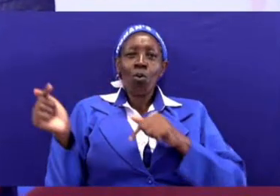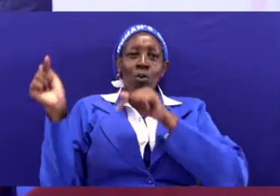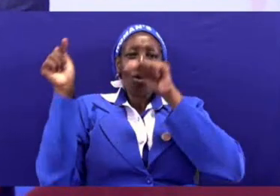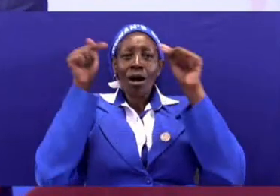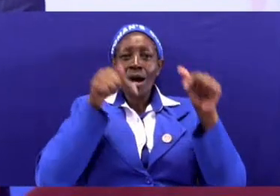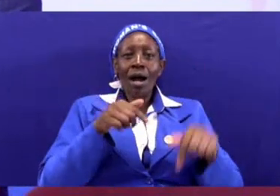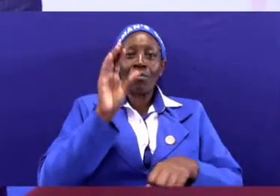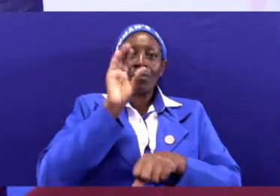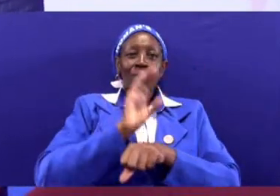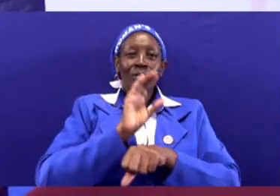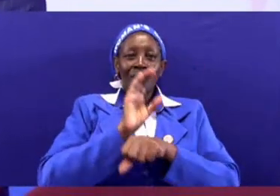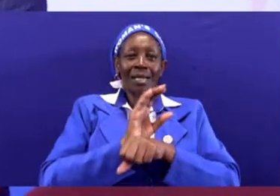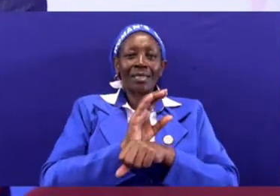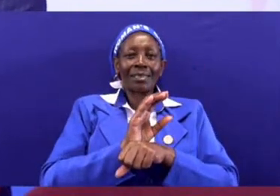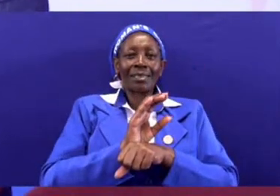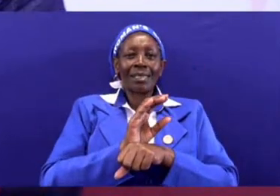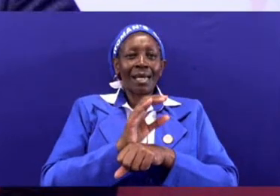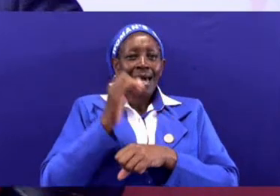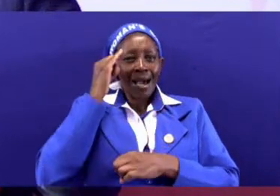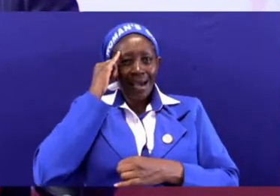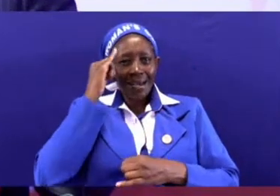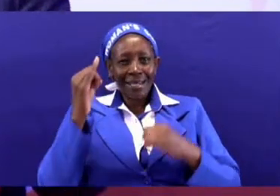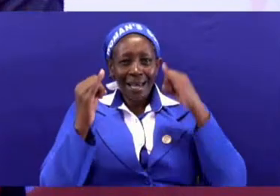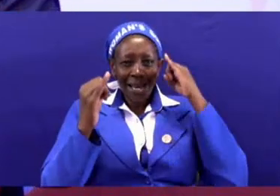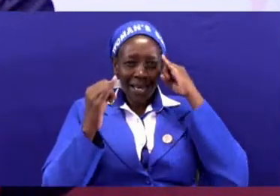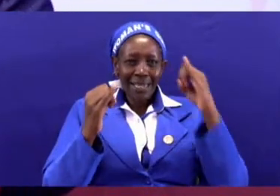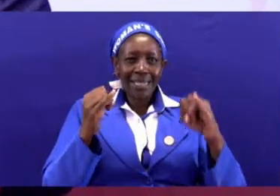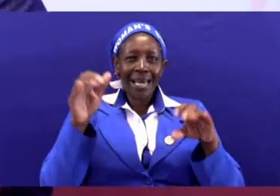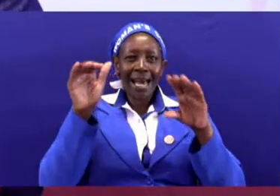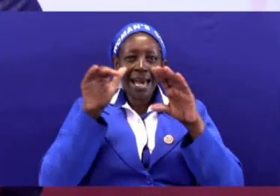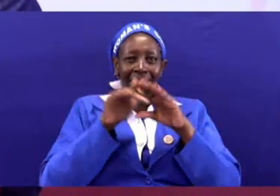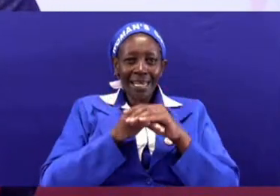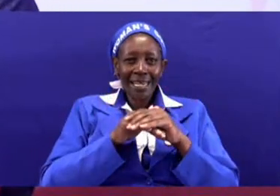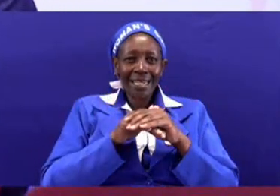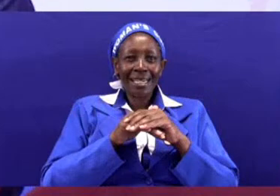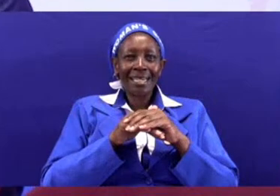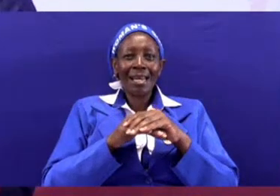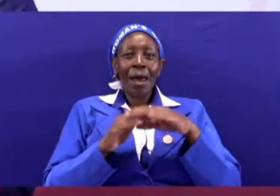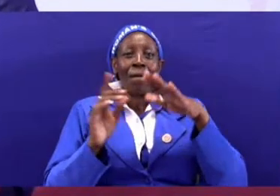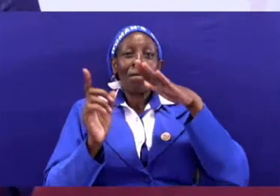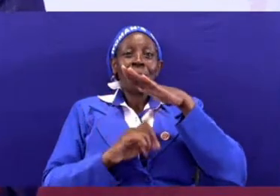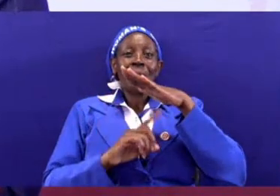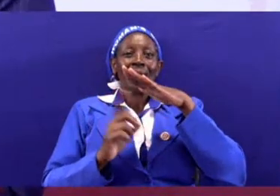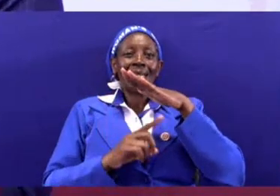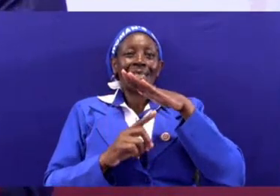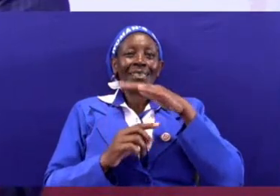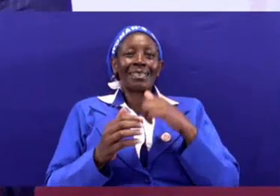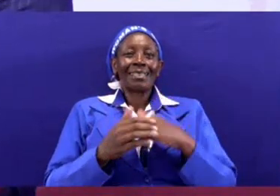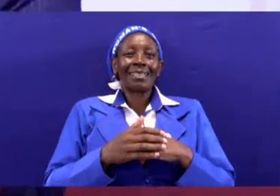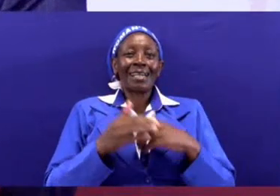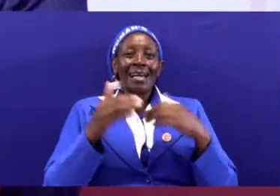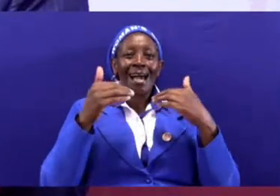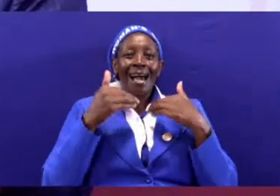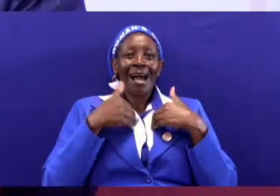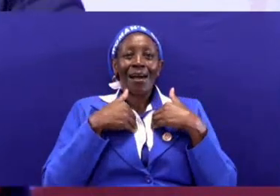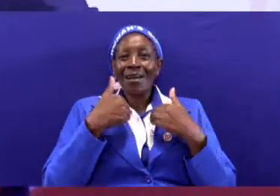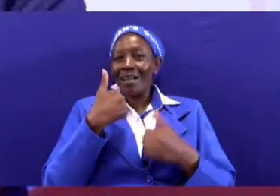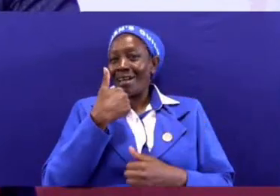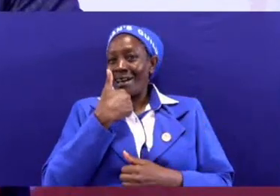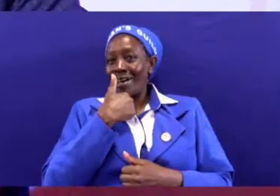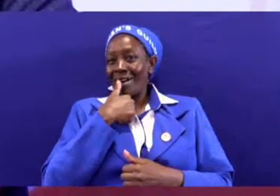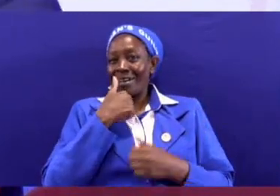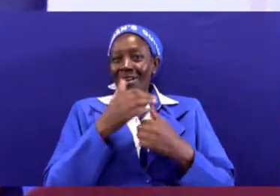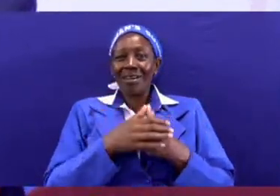Innovation in ministry. But then again, we have just been giving communion in homes, and I'm wondering, what would innovation look like for